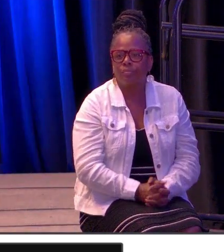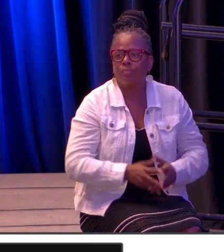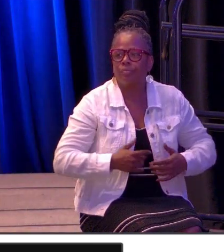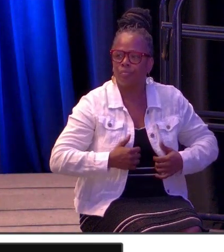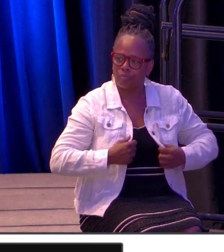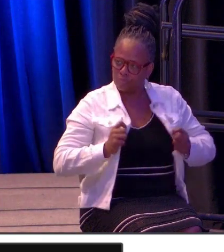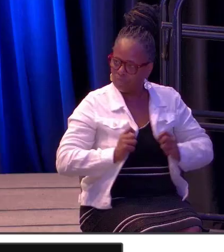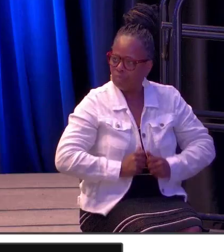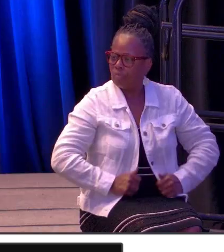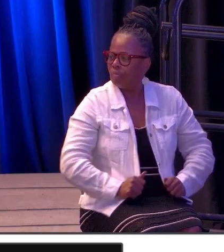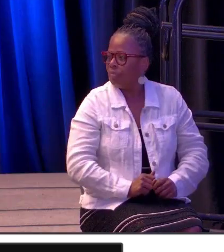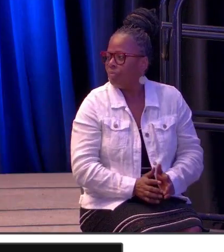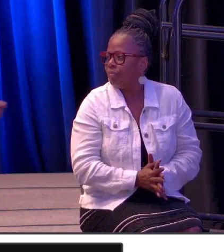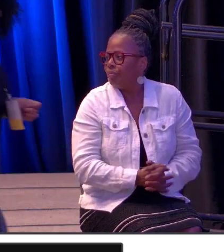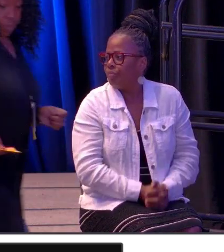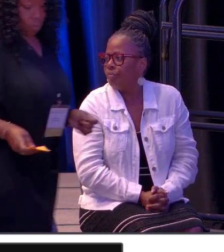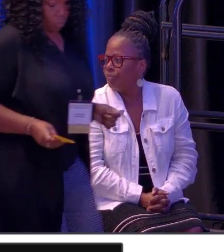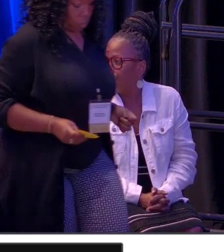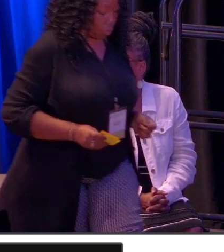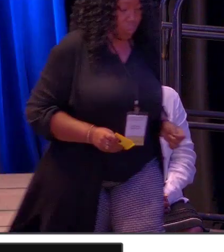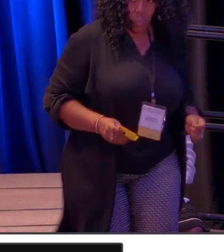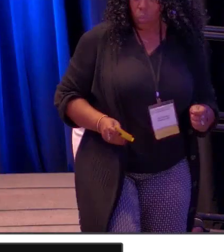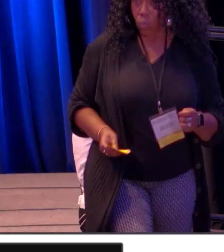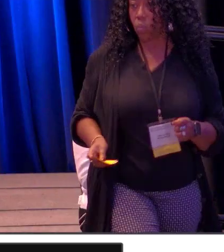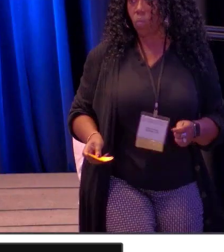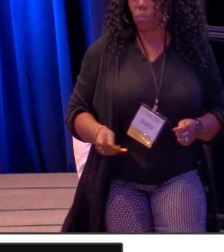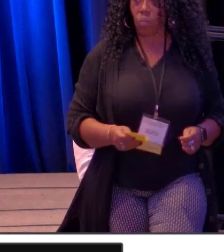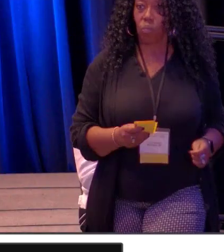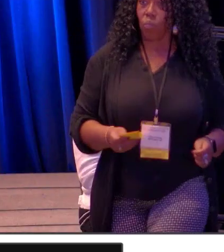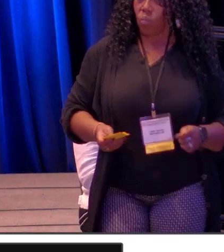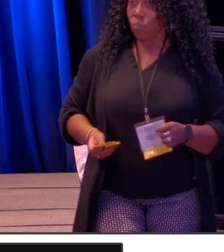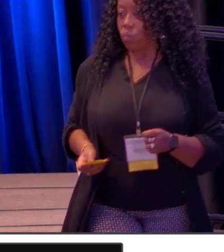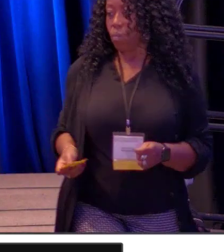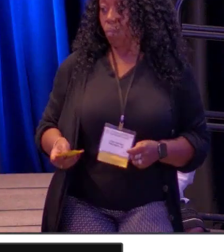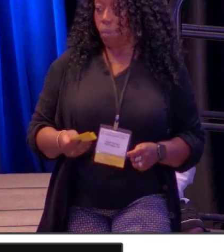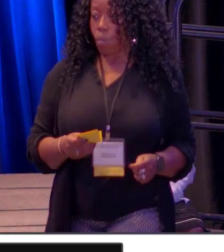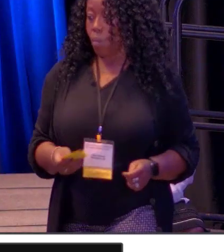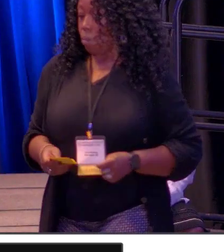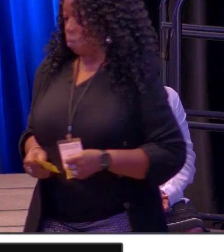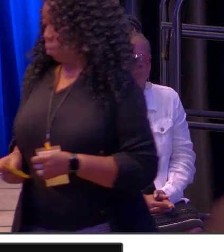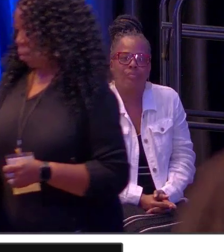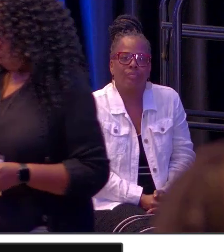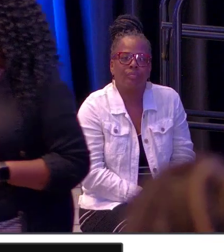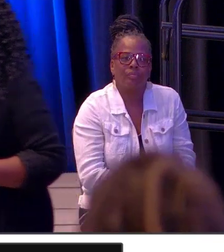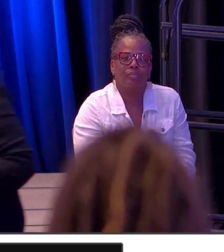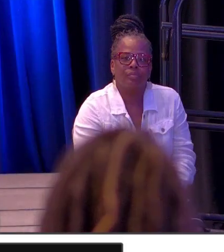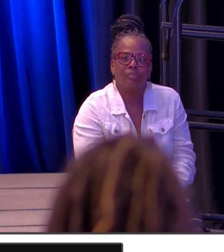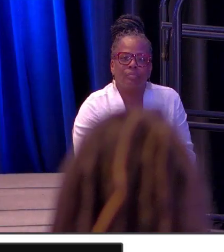Yeah. They're all in like little things.